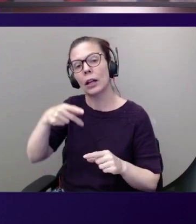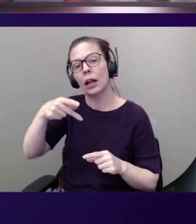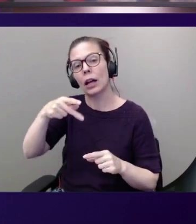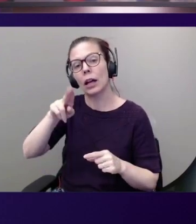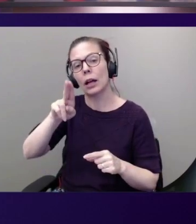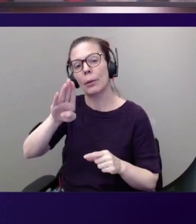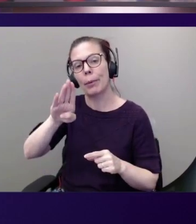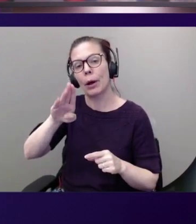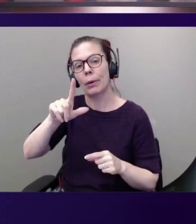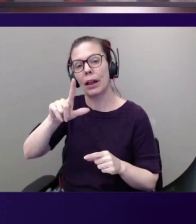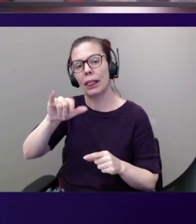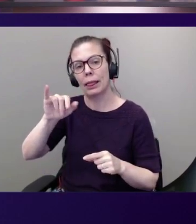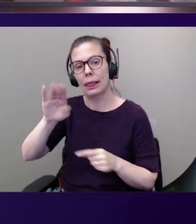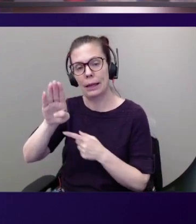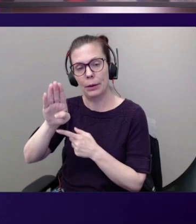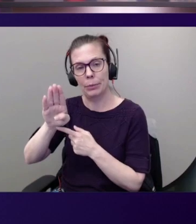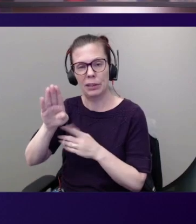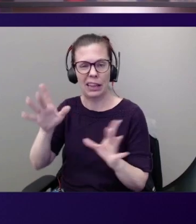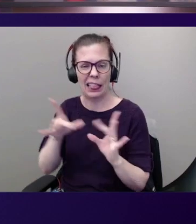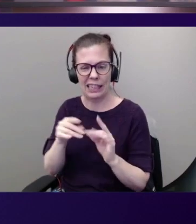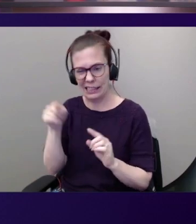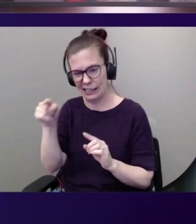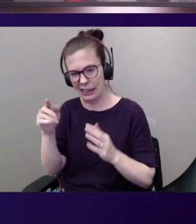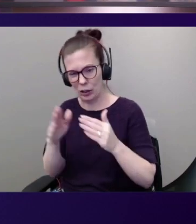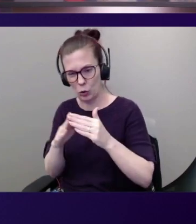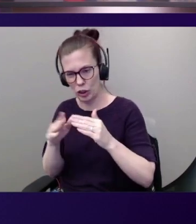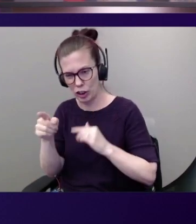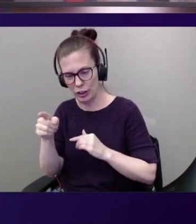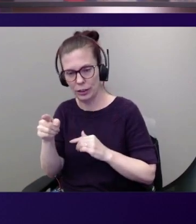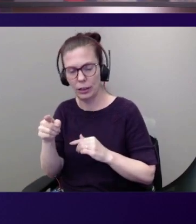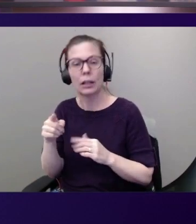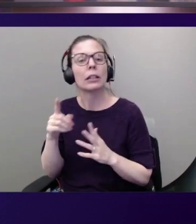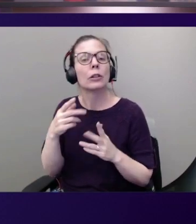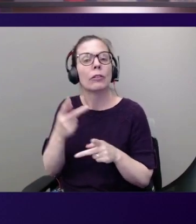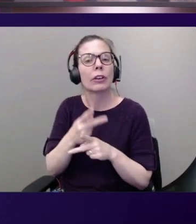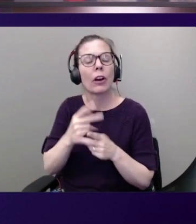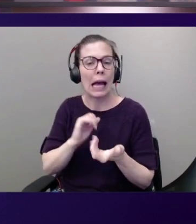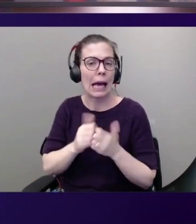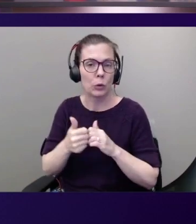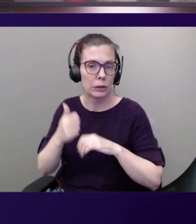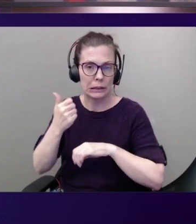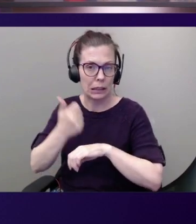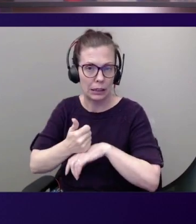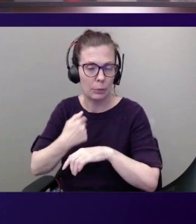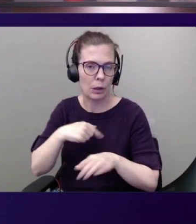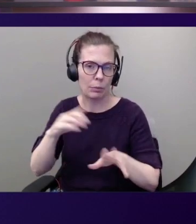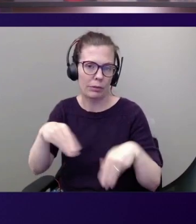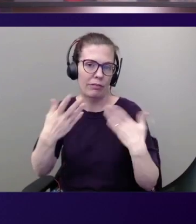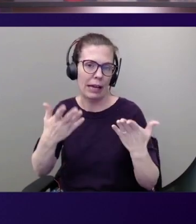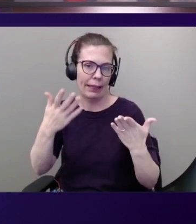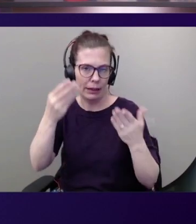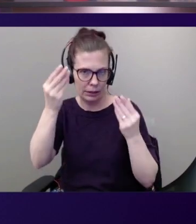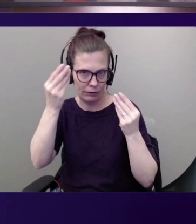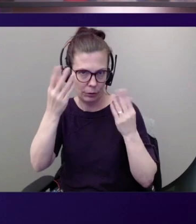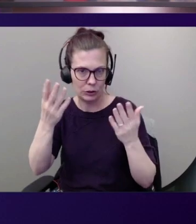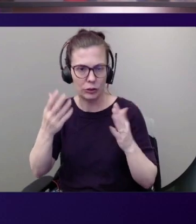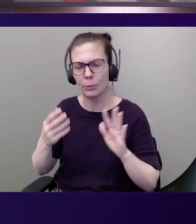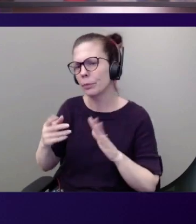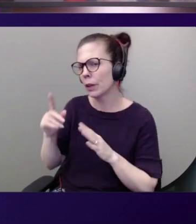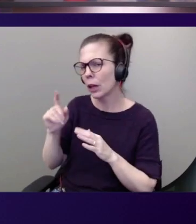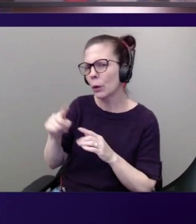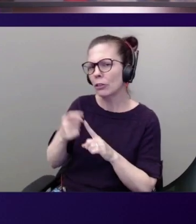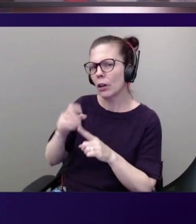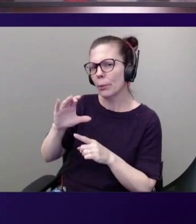the link is in the corner, to figure out or find out how to set these up. We provide that information. We had a question from chat about